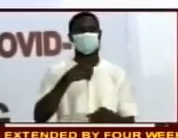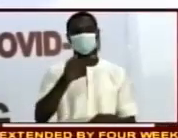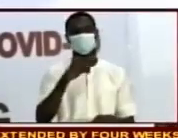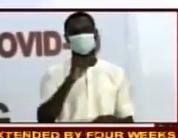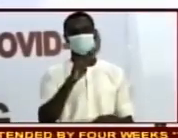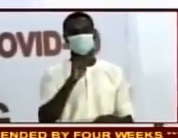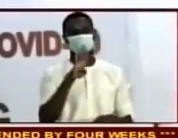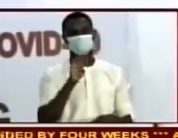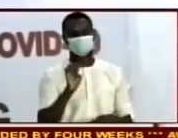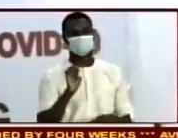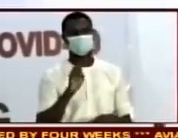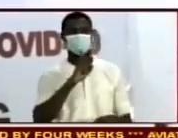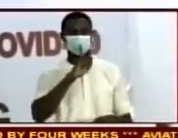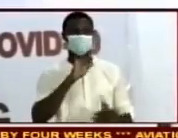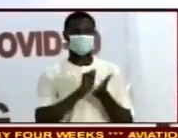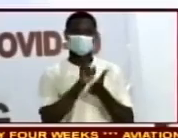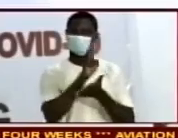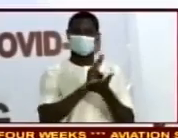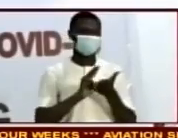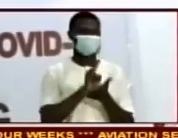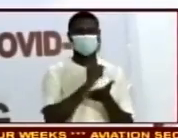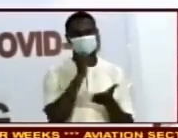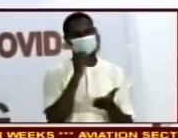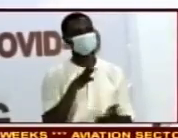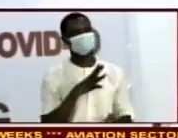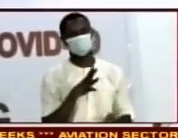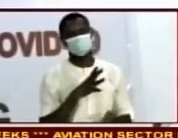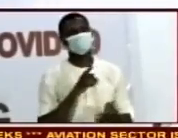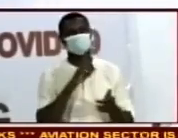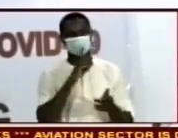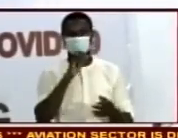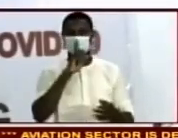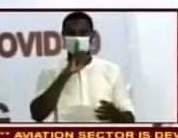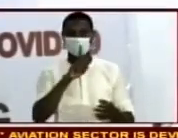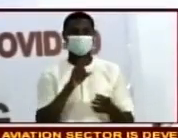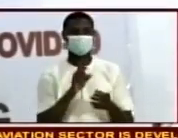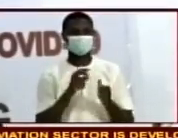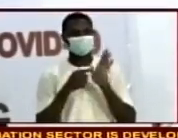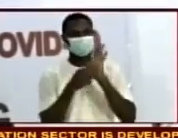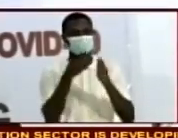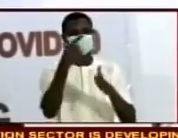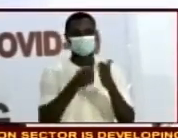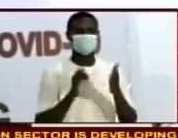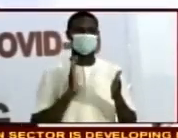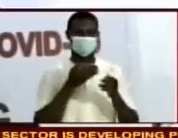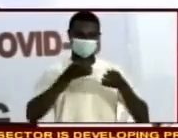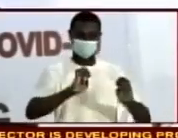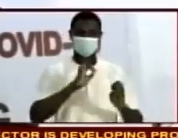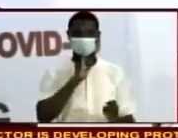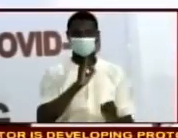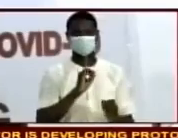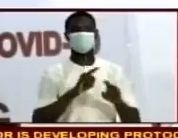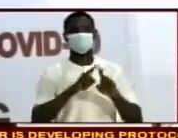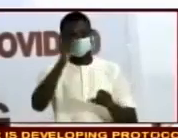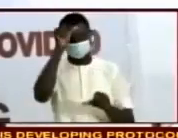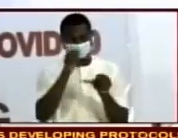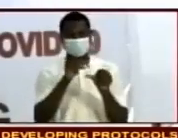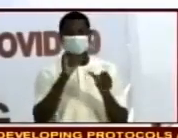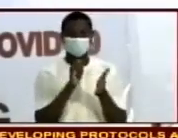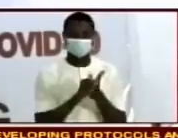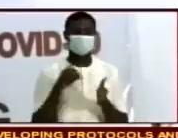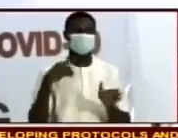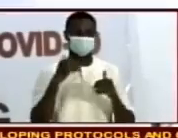most pleasant representation of the efforts. But you have to remember, in every negative incident that is shared, there are